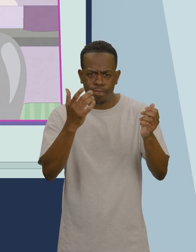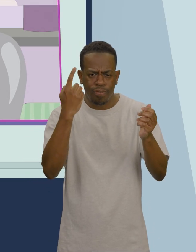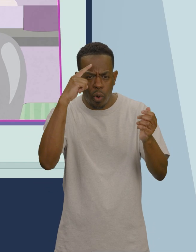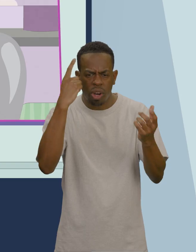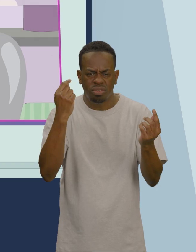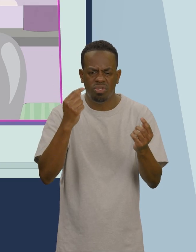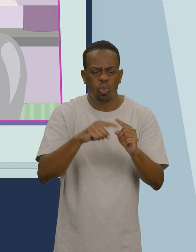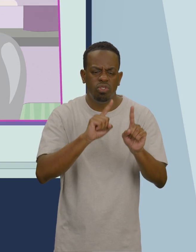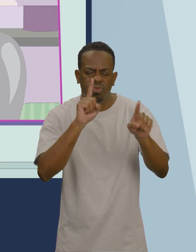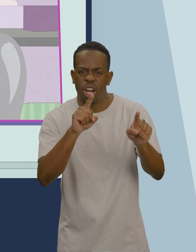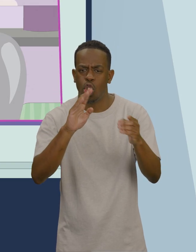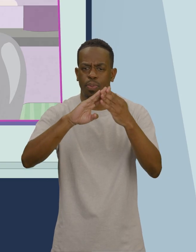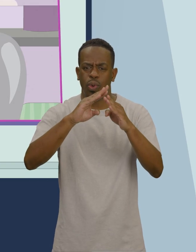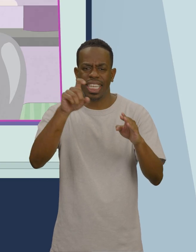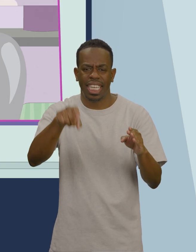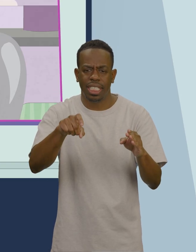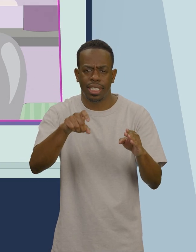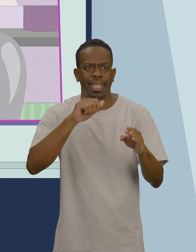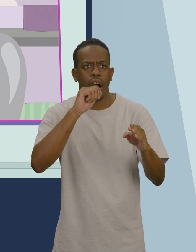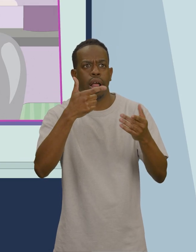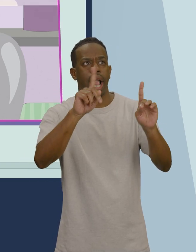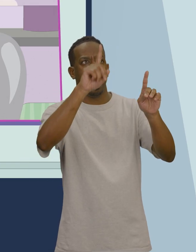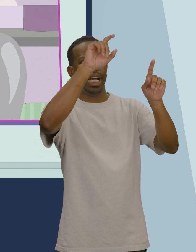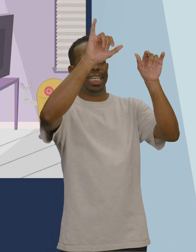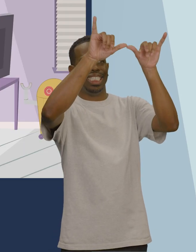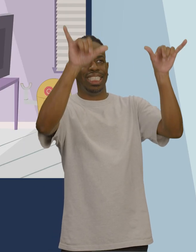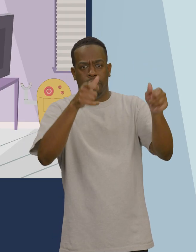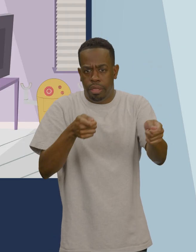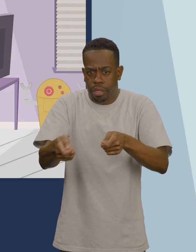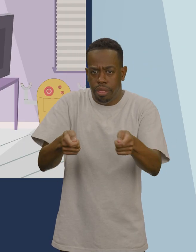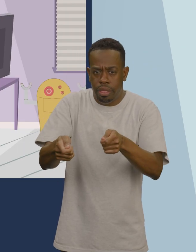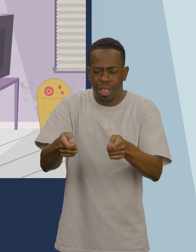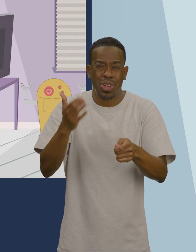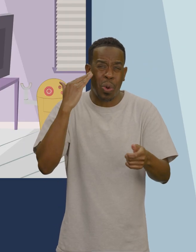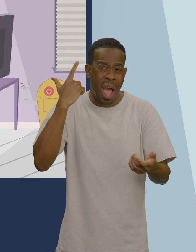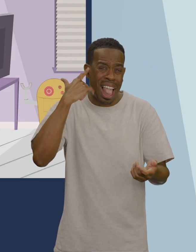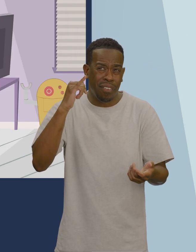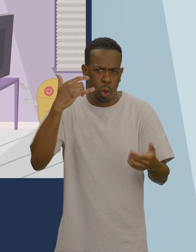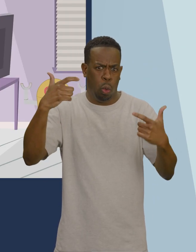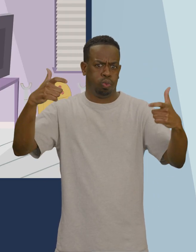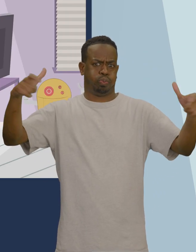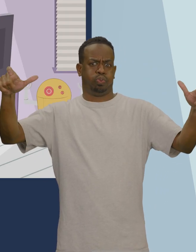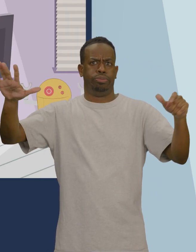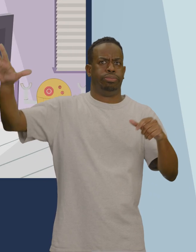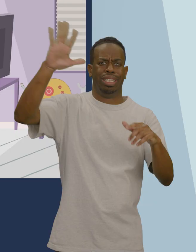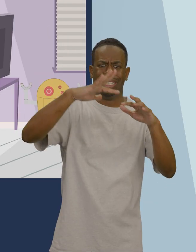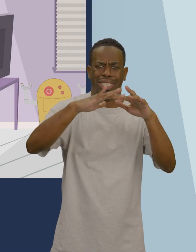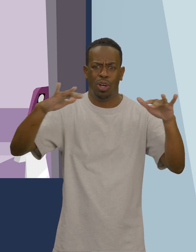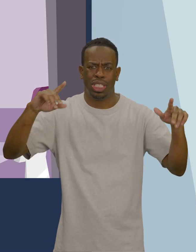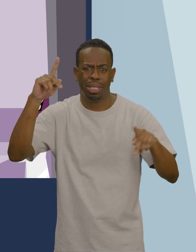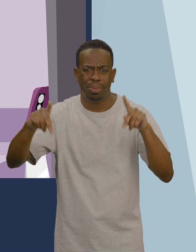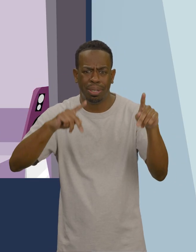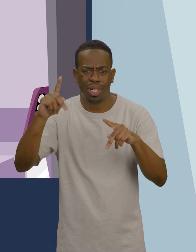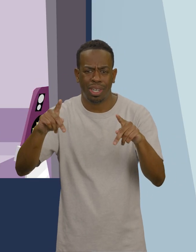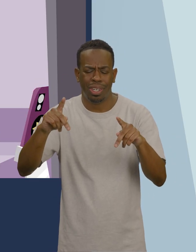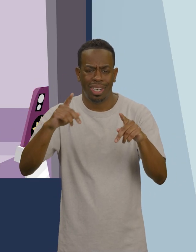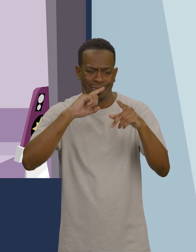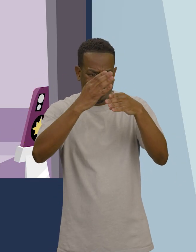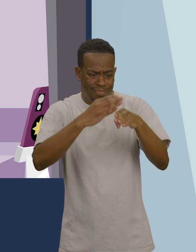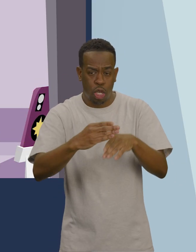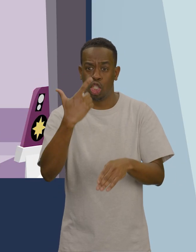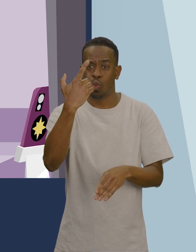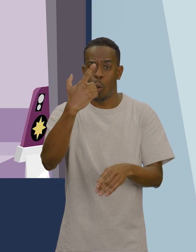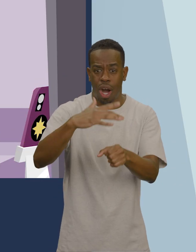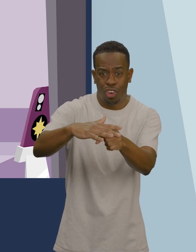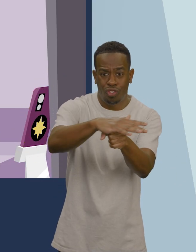respond to community needs and not to create a state-run system. California is so large and with such a diverse population that dividing the